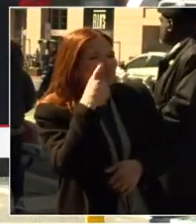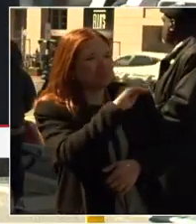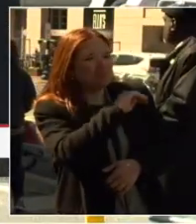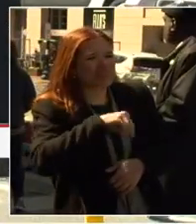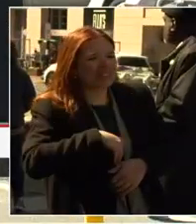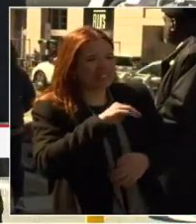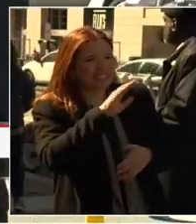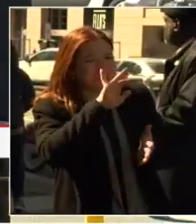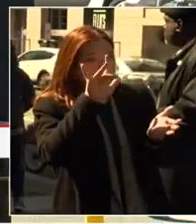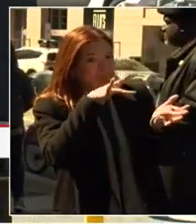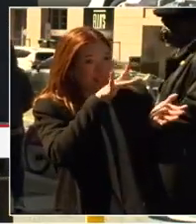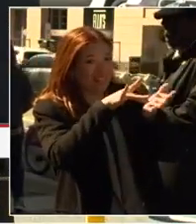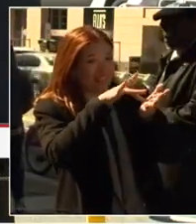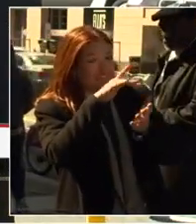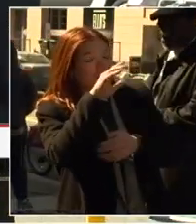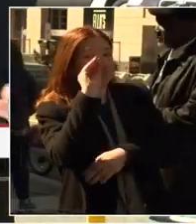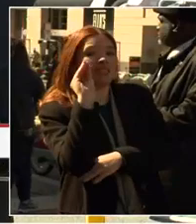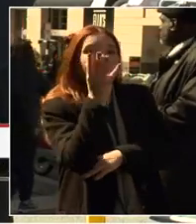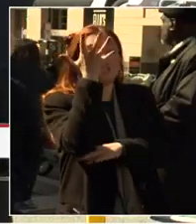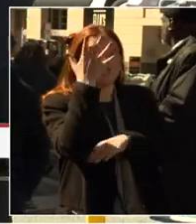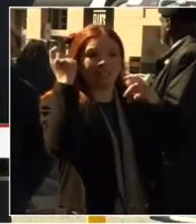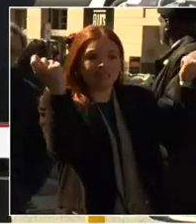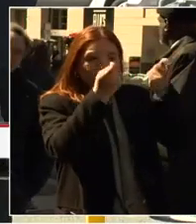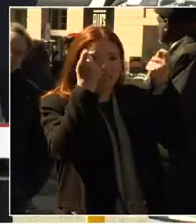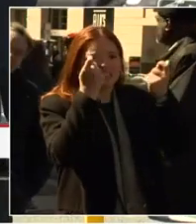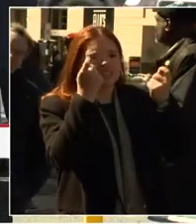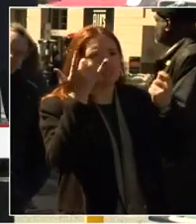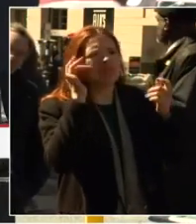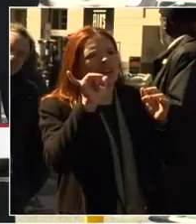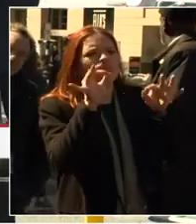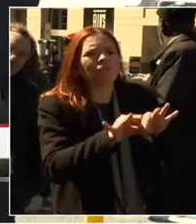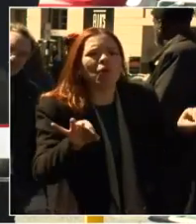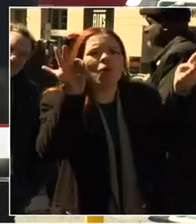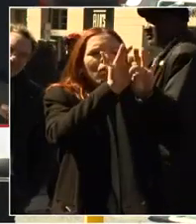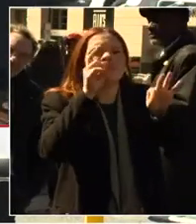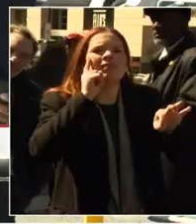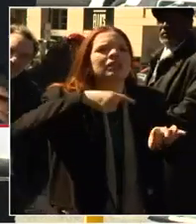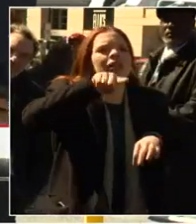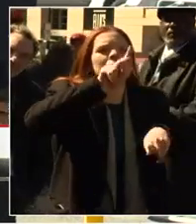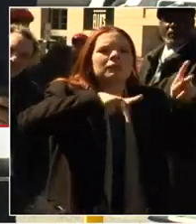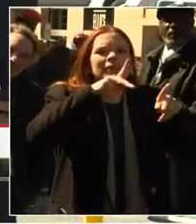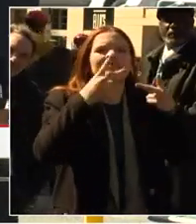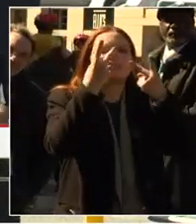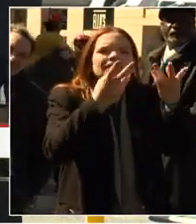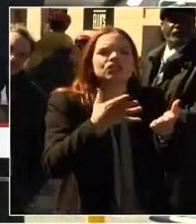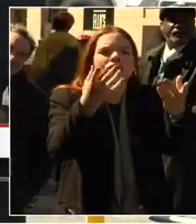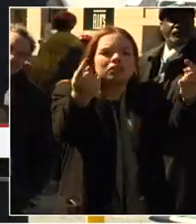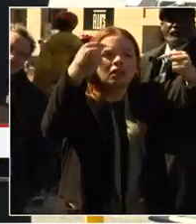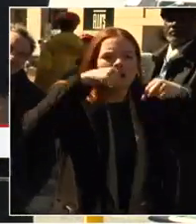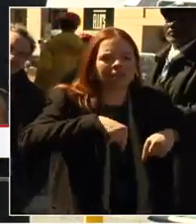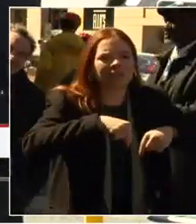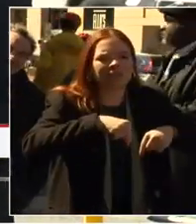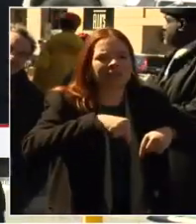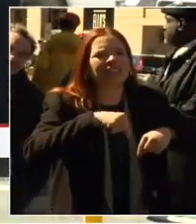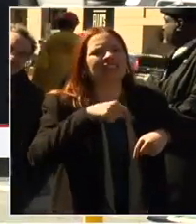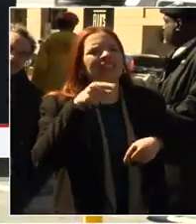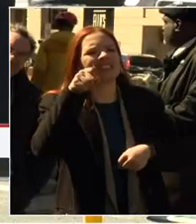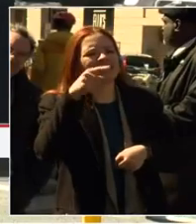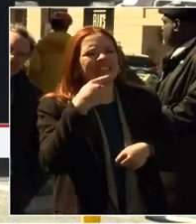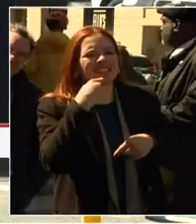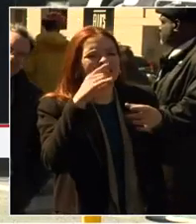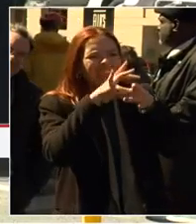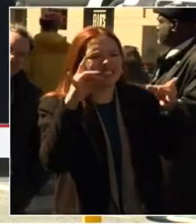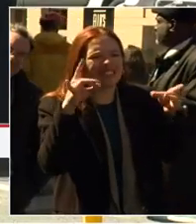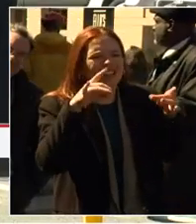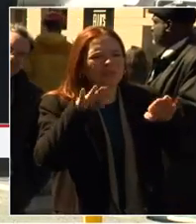Festival, how big deal for tourism. One of the comments I'm hearing is some misbehavior occurred on